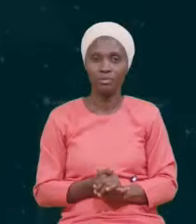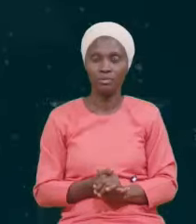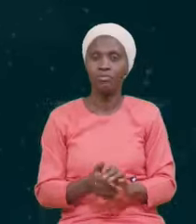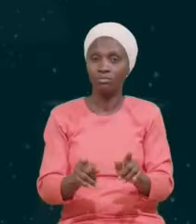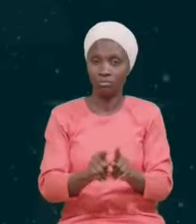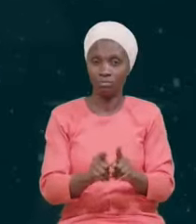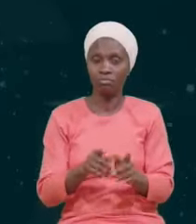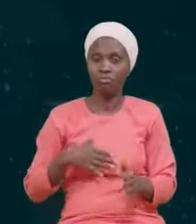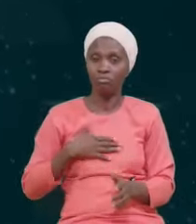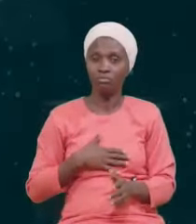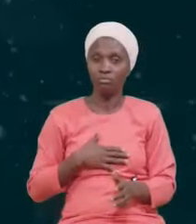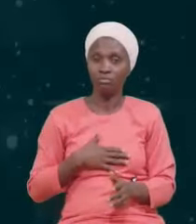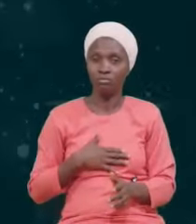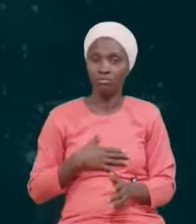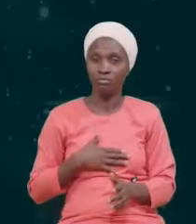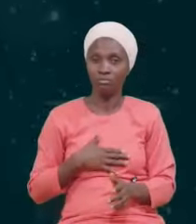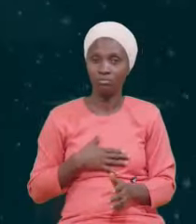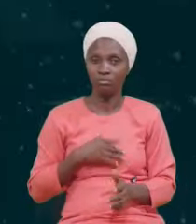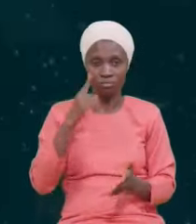Also, please note,